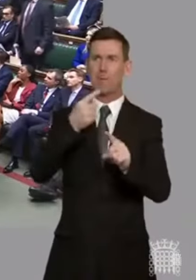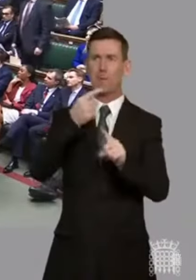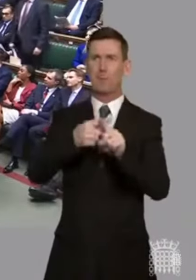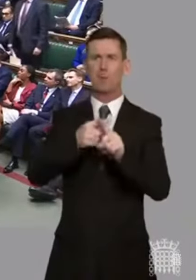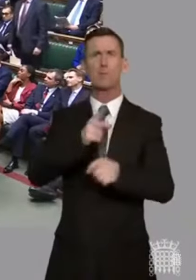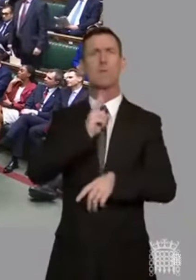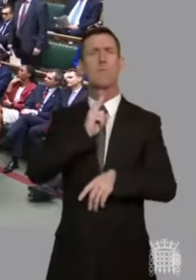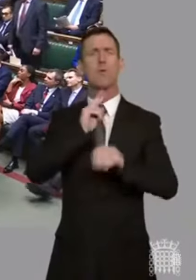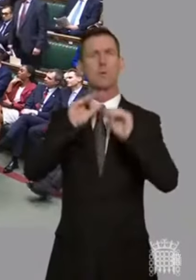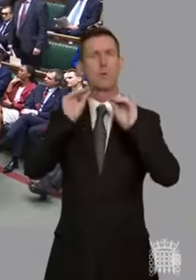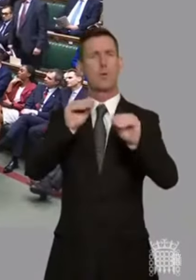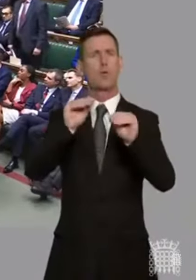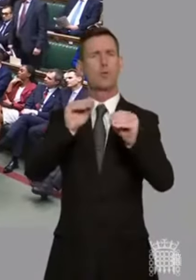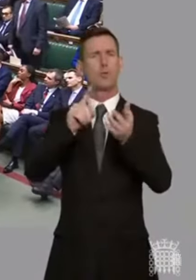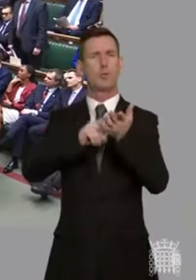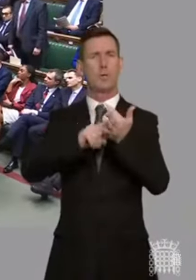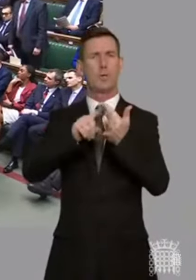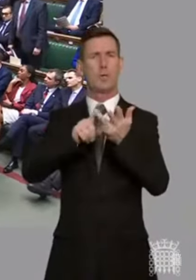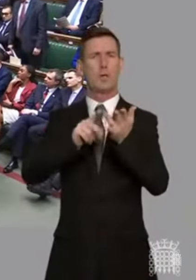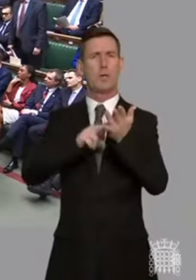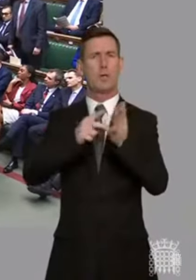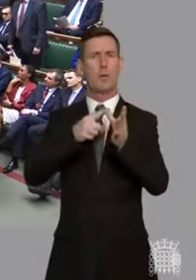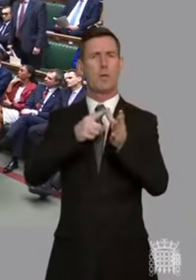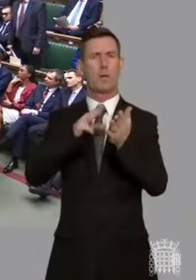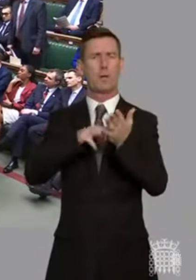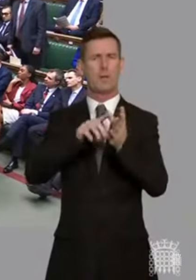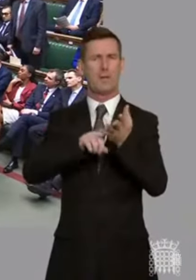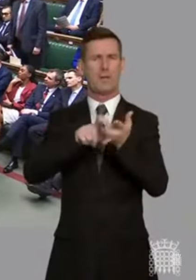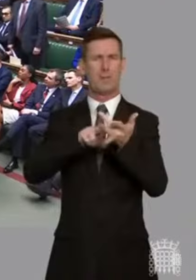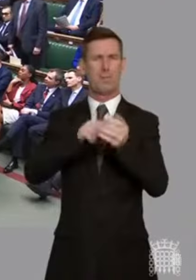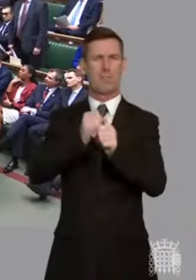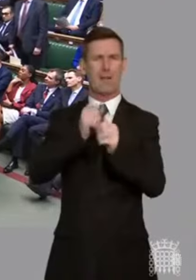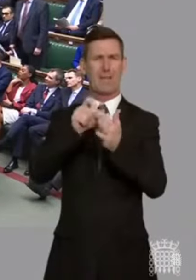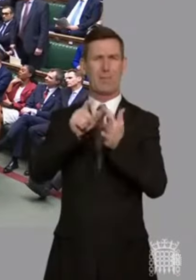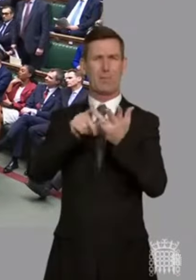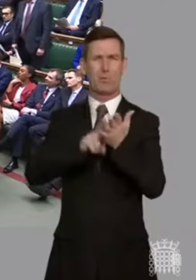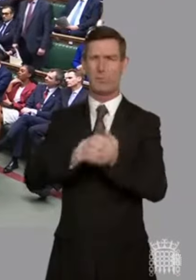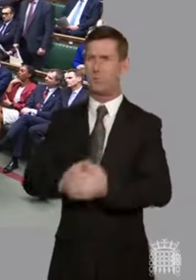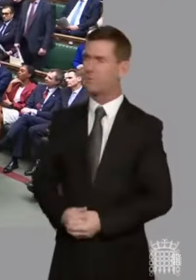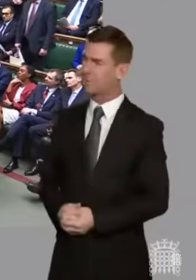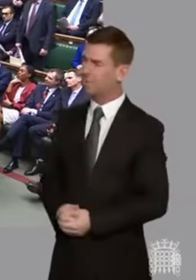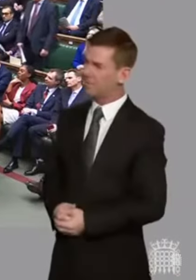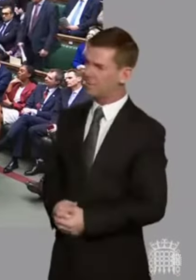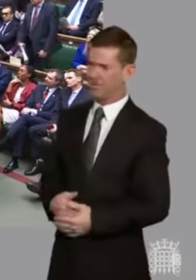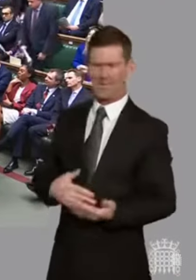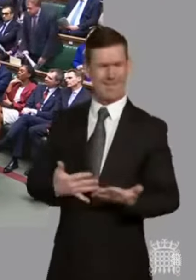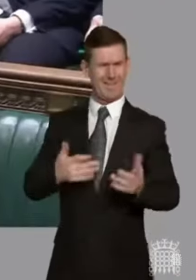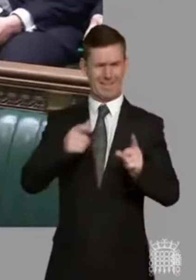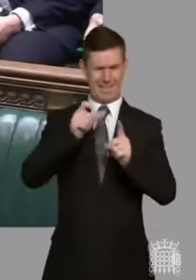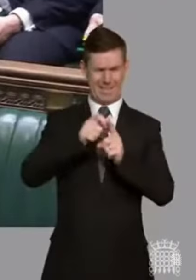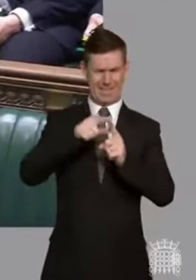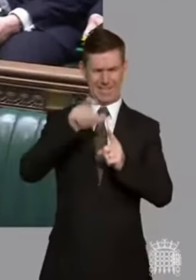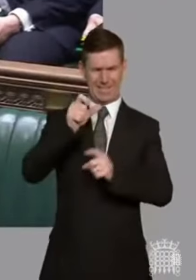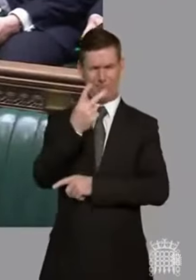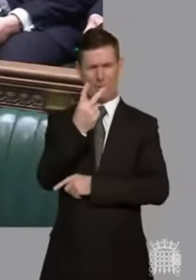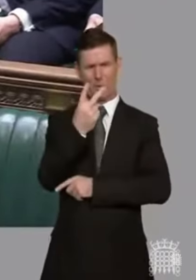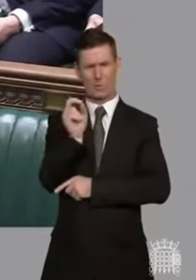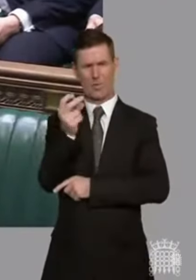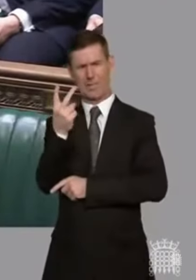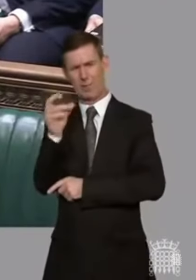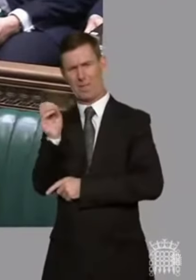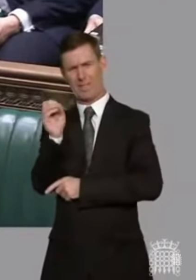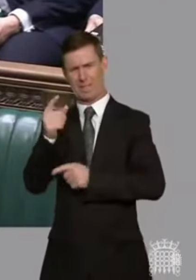Mr. Speaker, in December 2020, I was in my office working on the expected Brexit deal. With my team, we had to analyse the